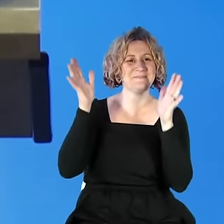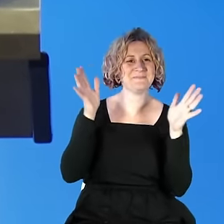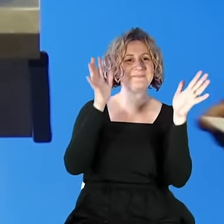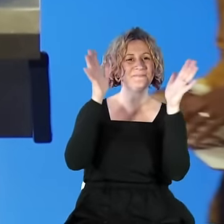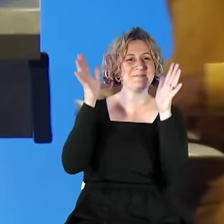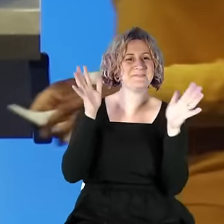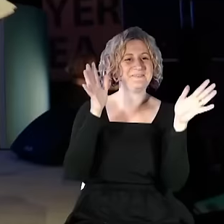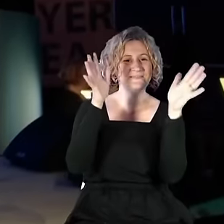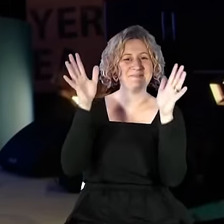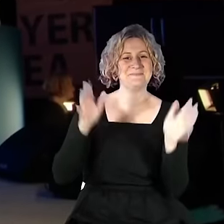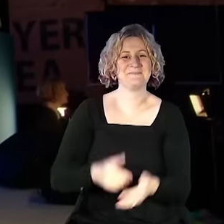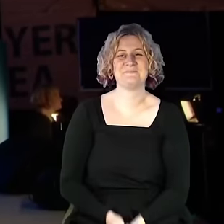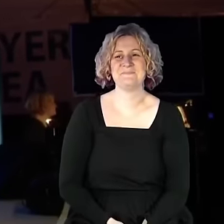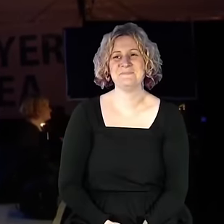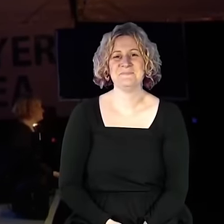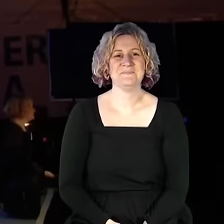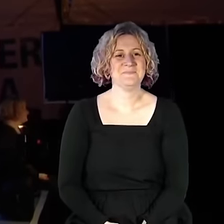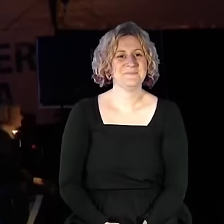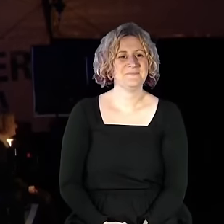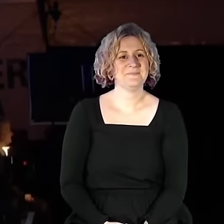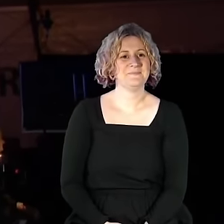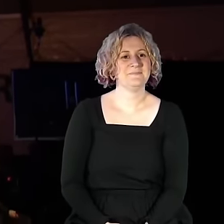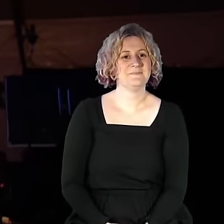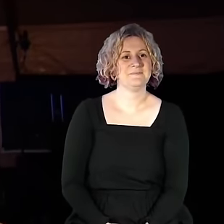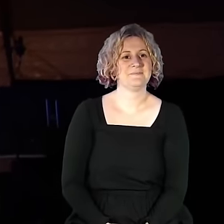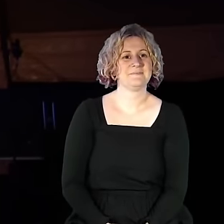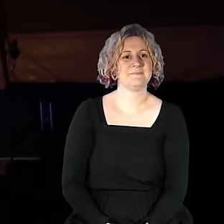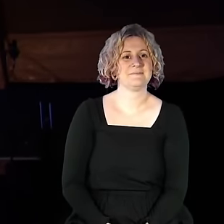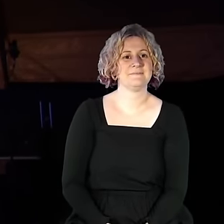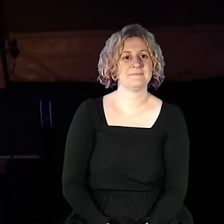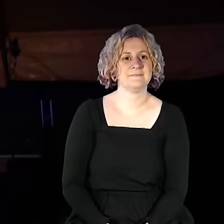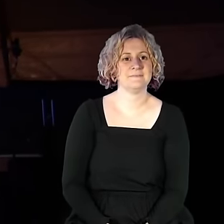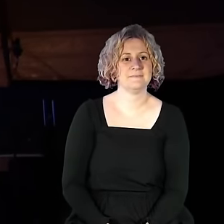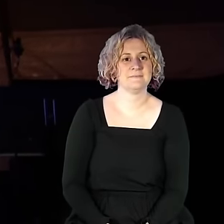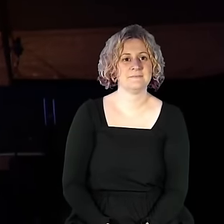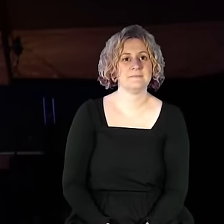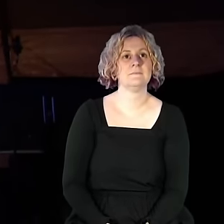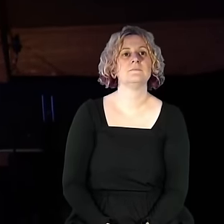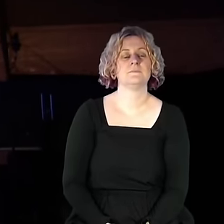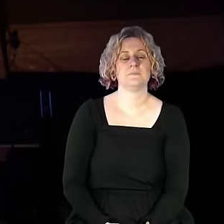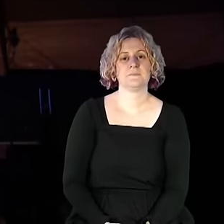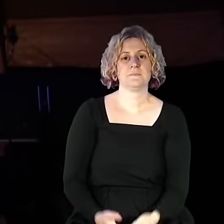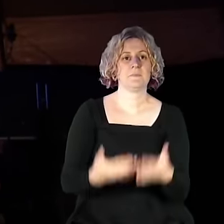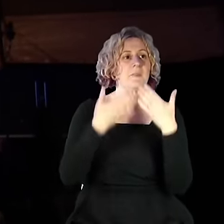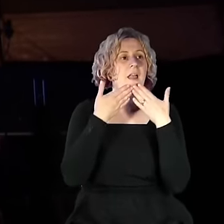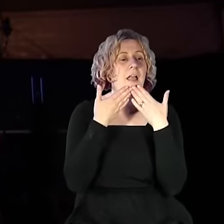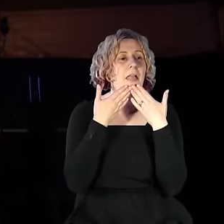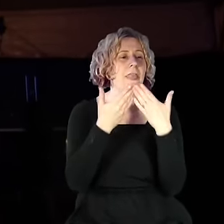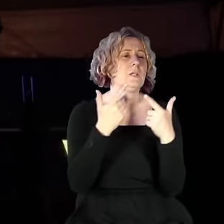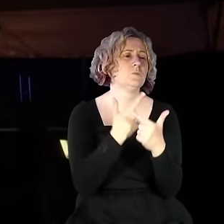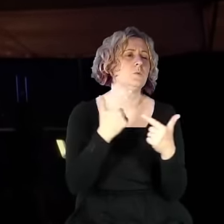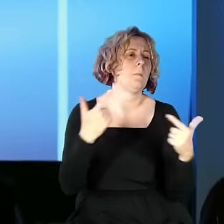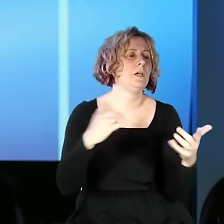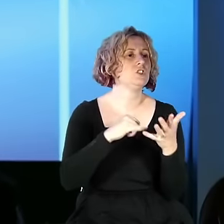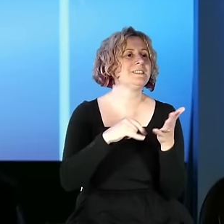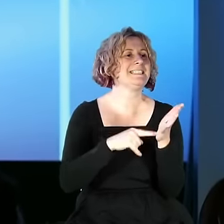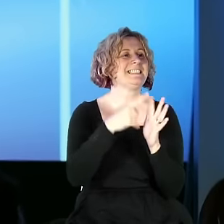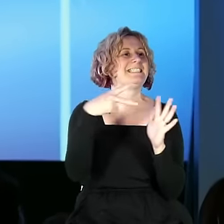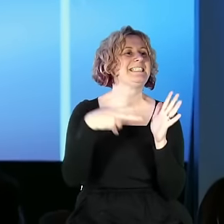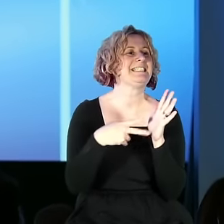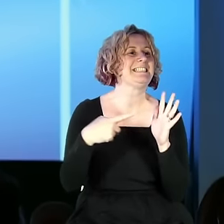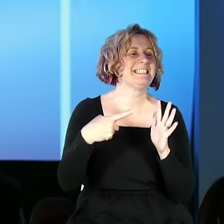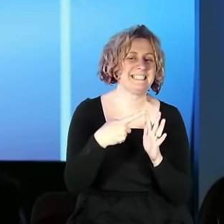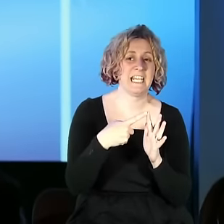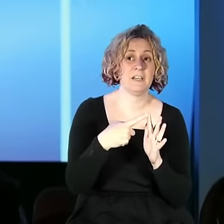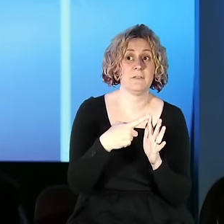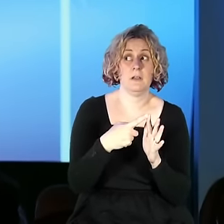Thank you. thank you very much, Steve. And I'm sure we would all want